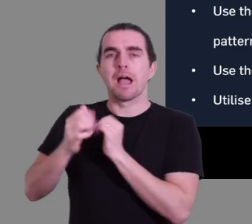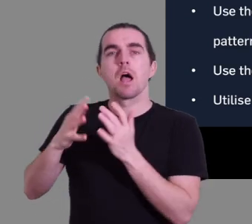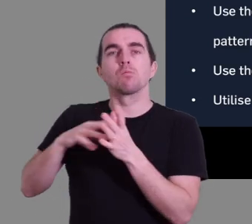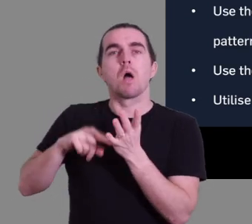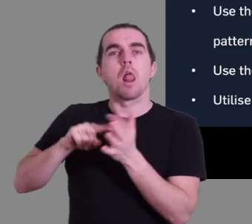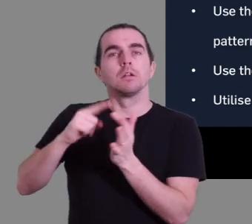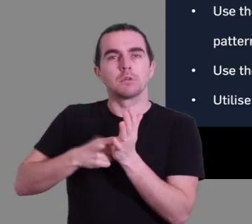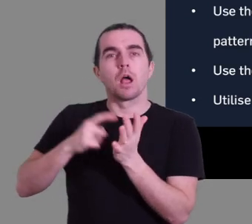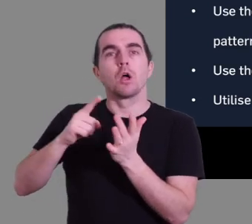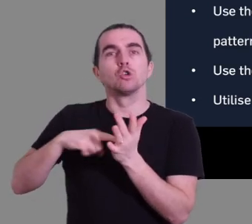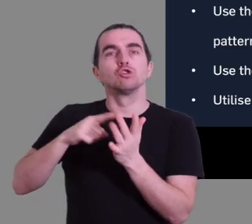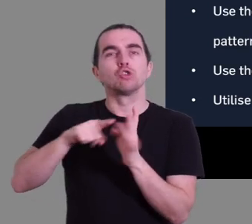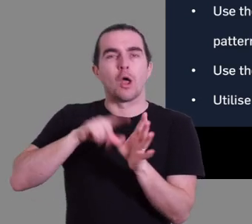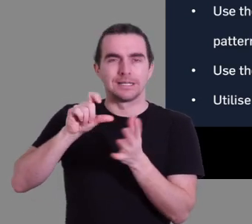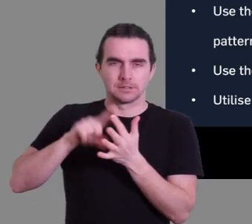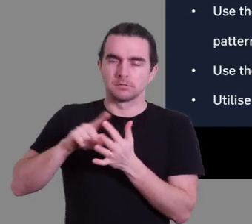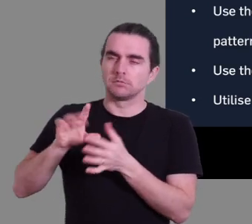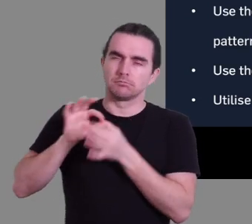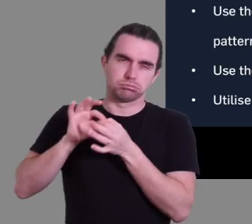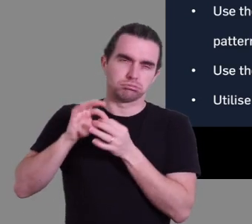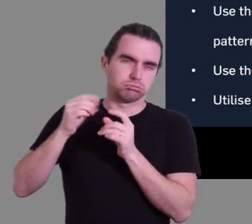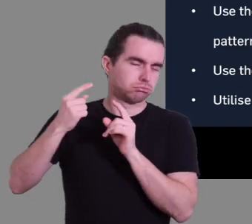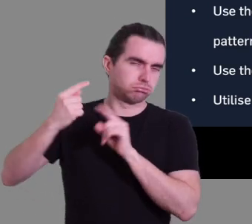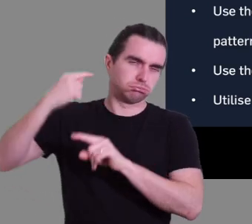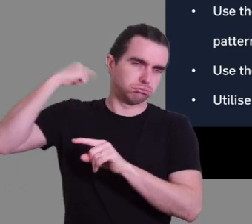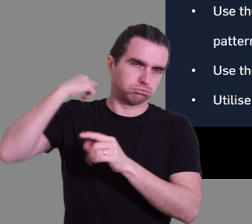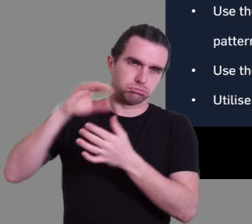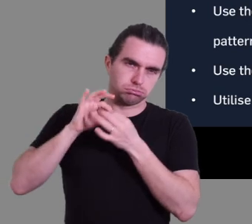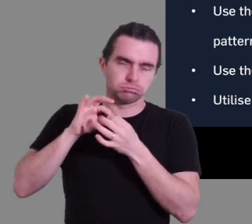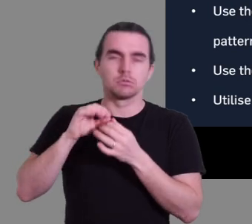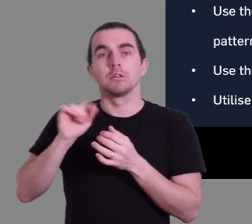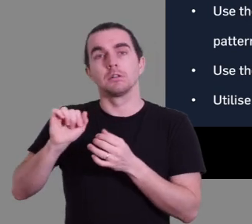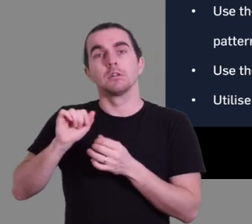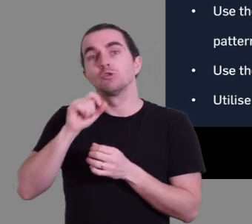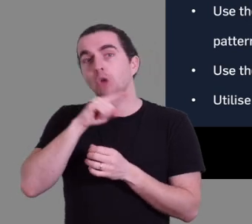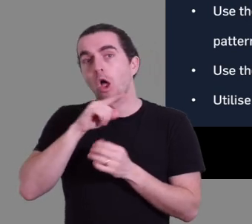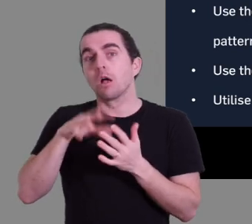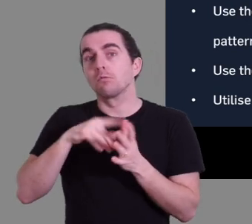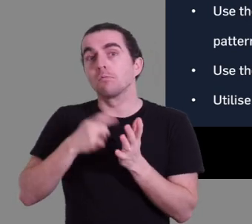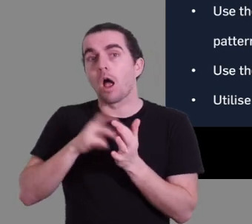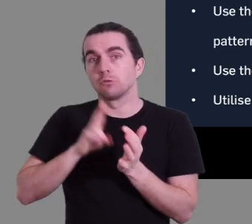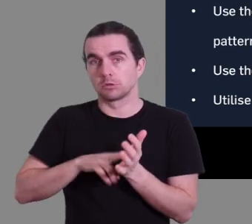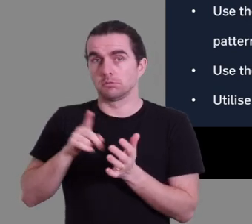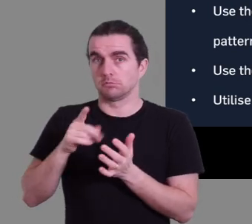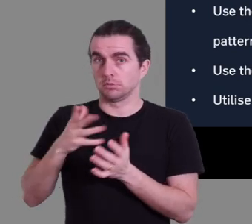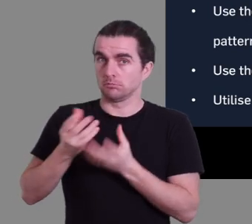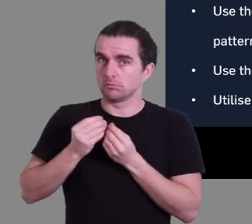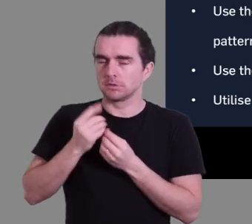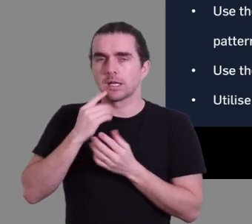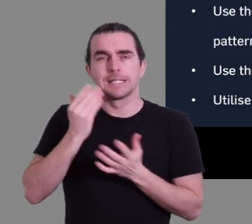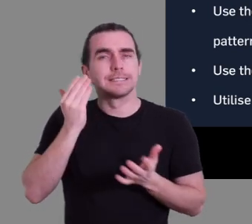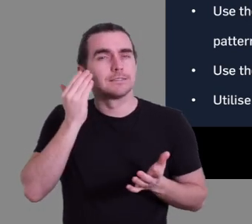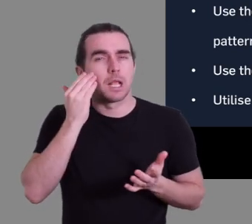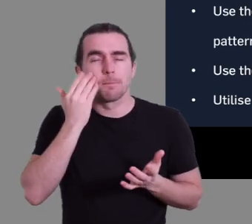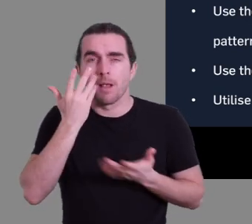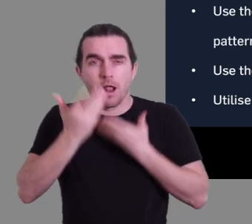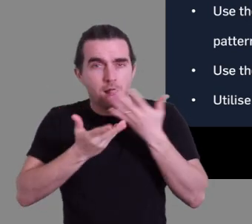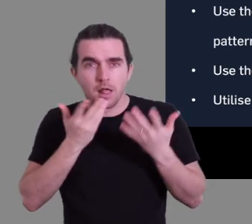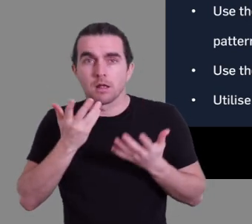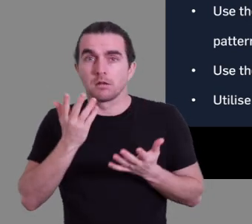mine, Walter Joyce, he worked with us years ago, and his son Warren worked with us, he used to say simple things like